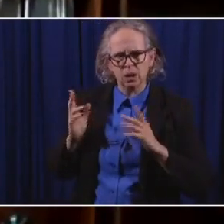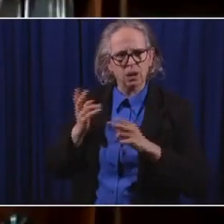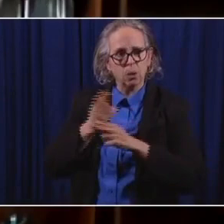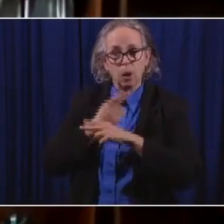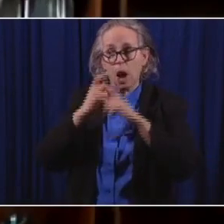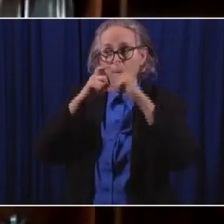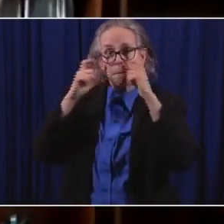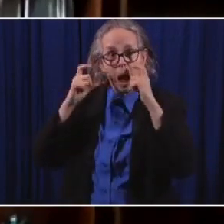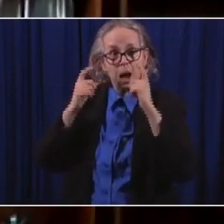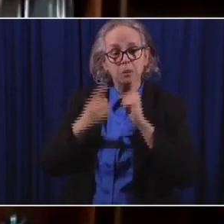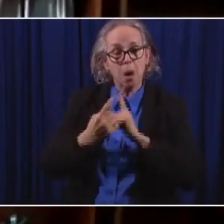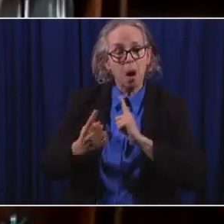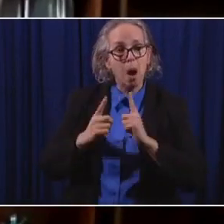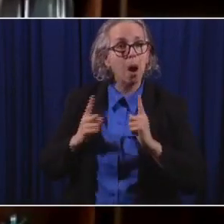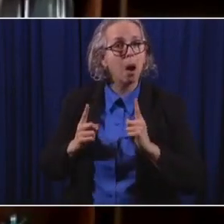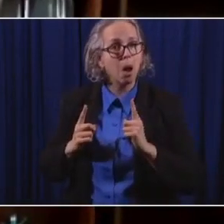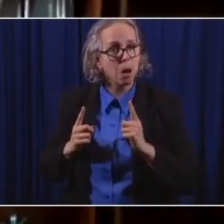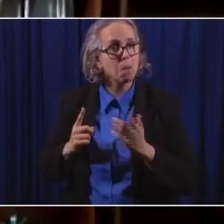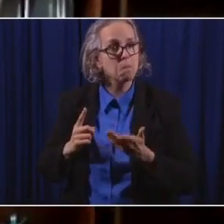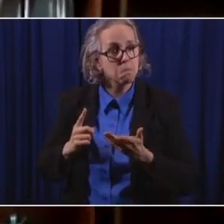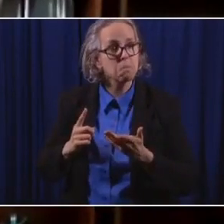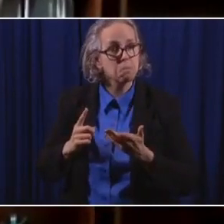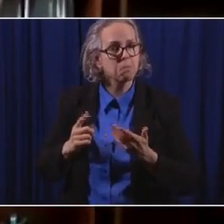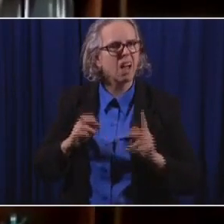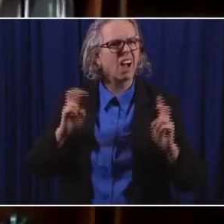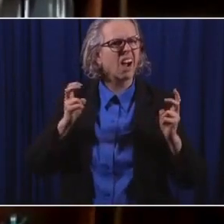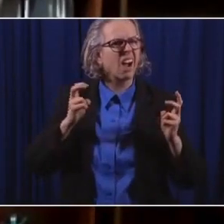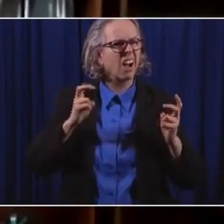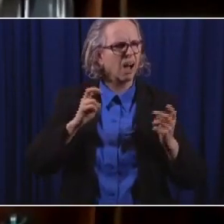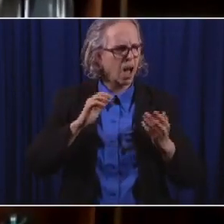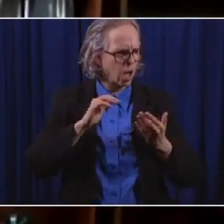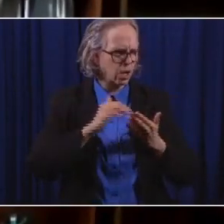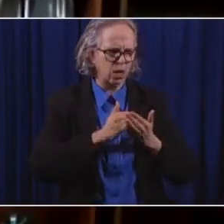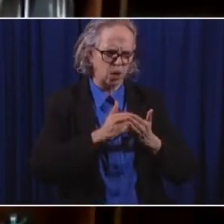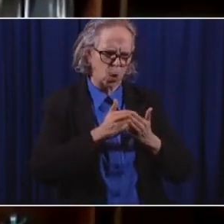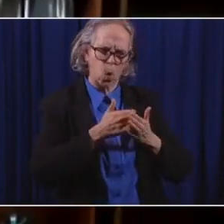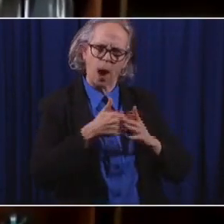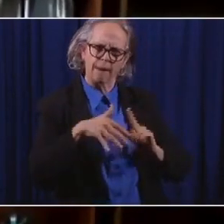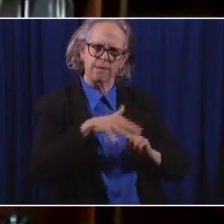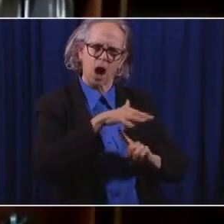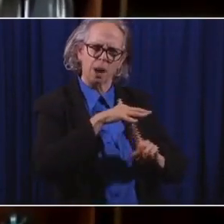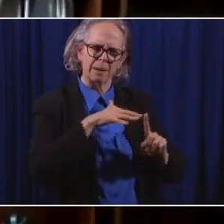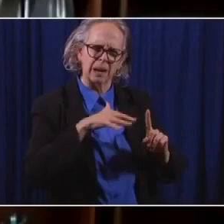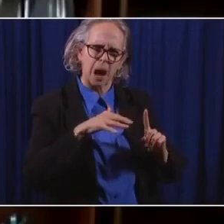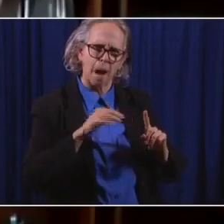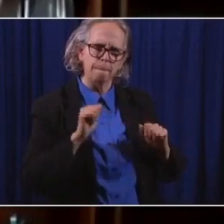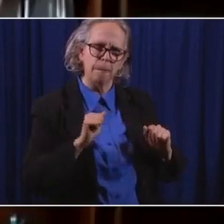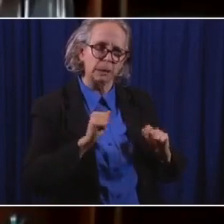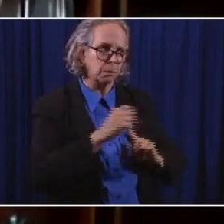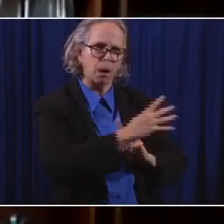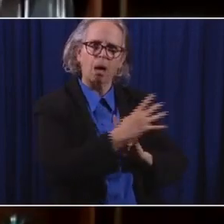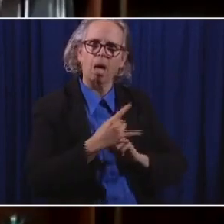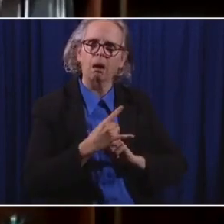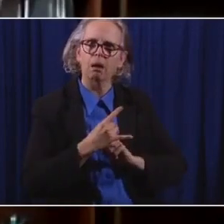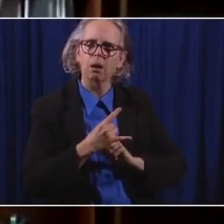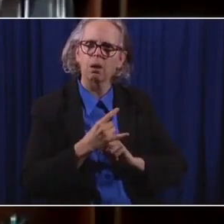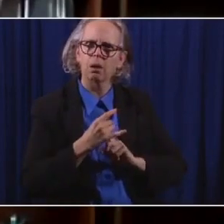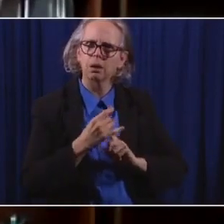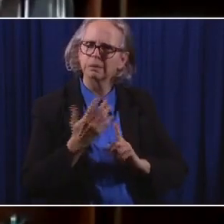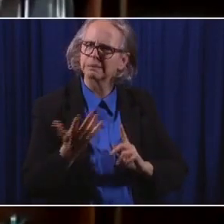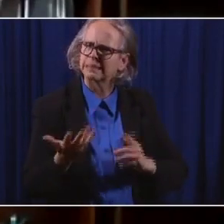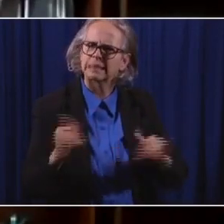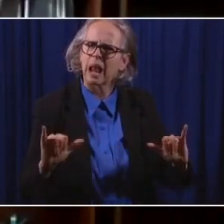who's new into your environment may potentially be infected. I think this is going to be a particular challenge as we start to think about